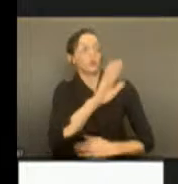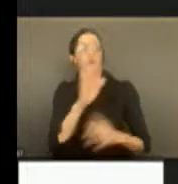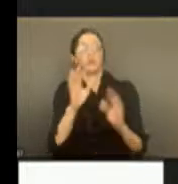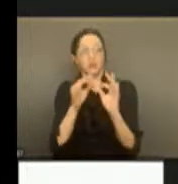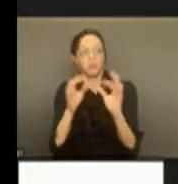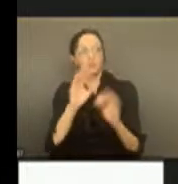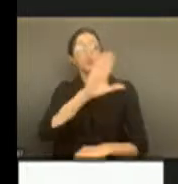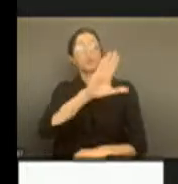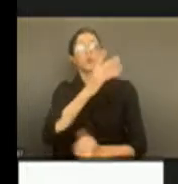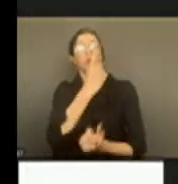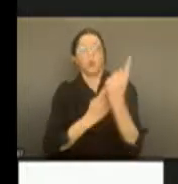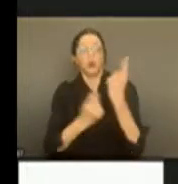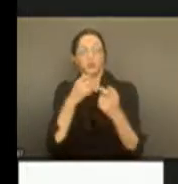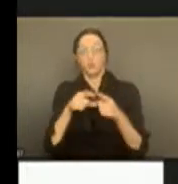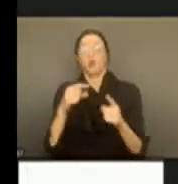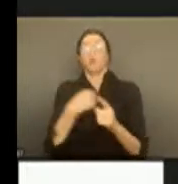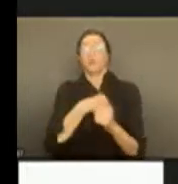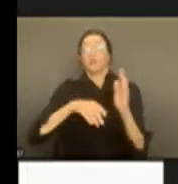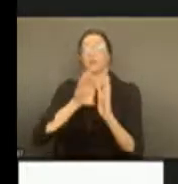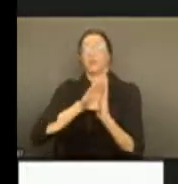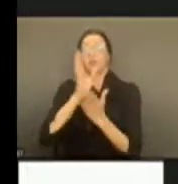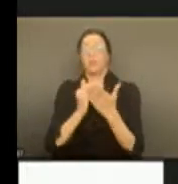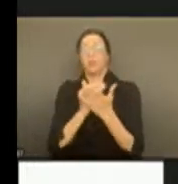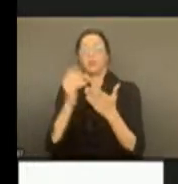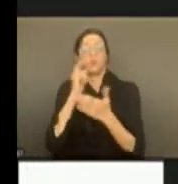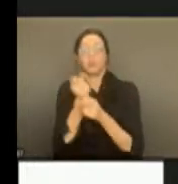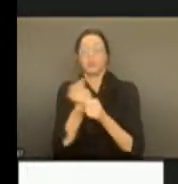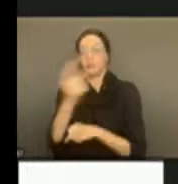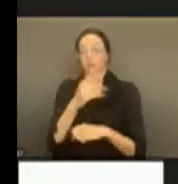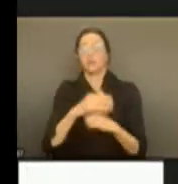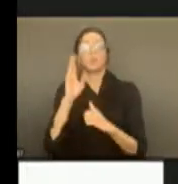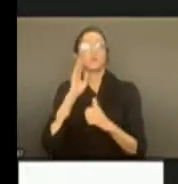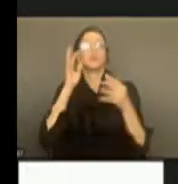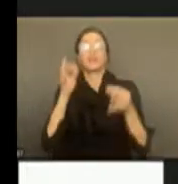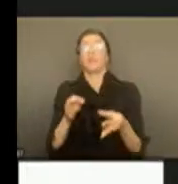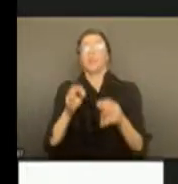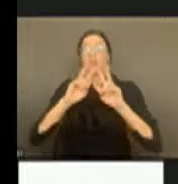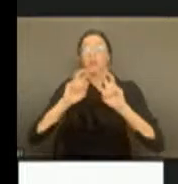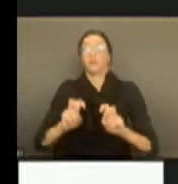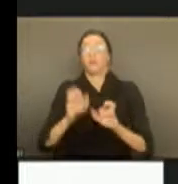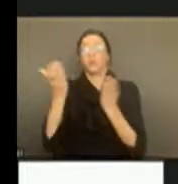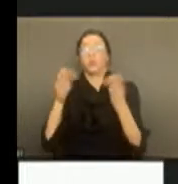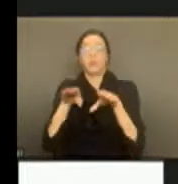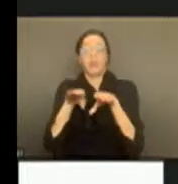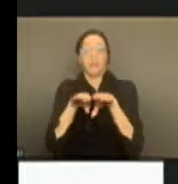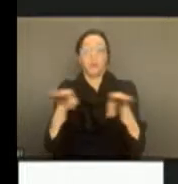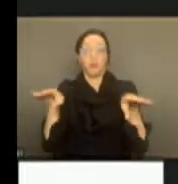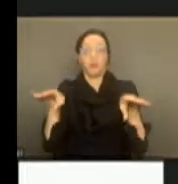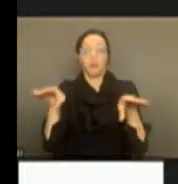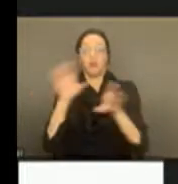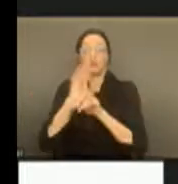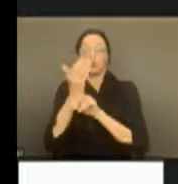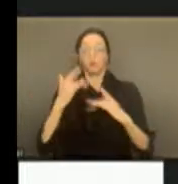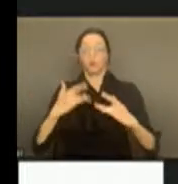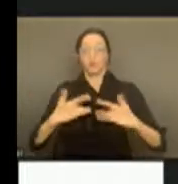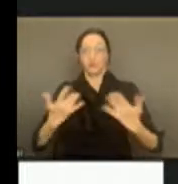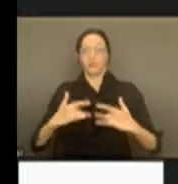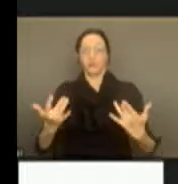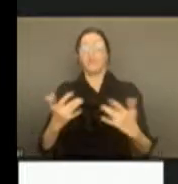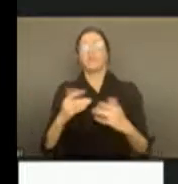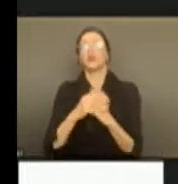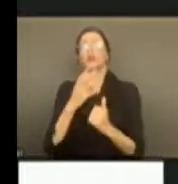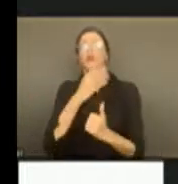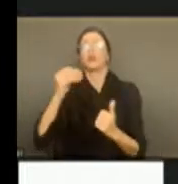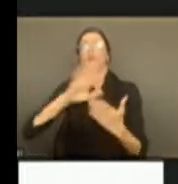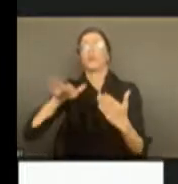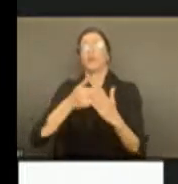we are definitely going to be analyzing the service level of cultural affairs and all the cultural